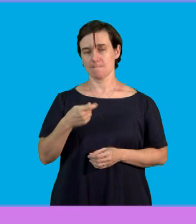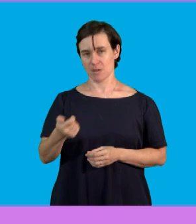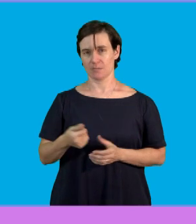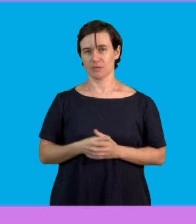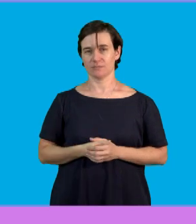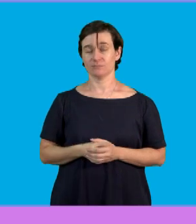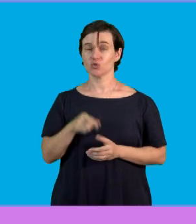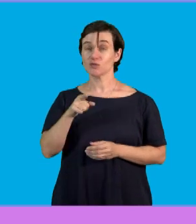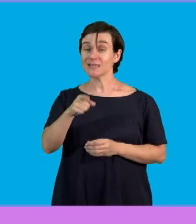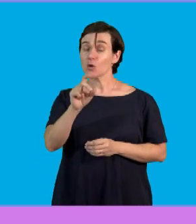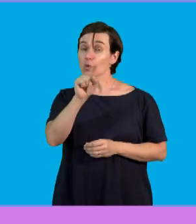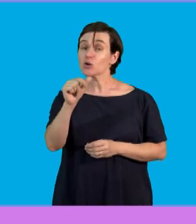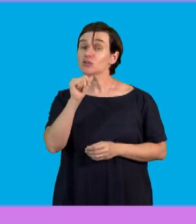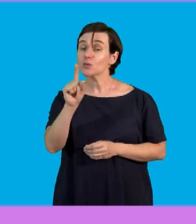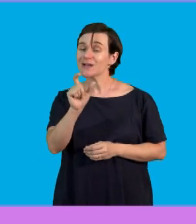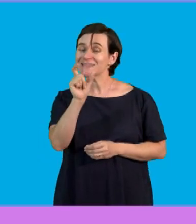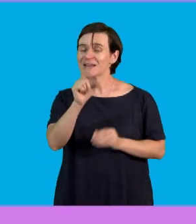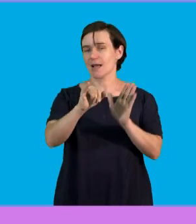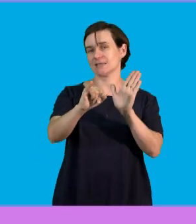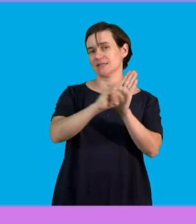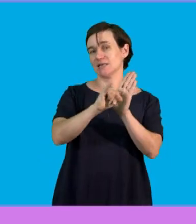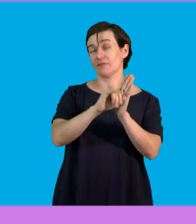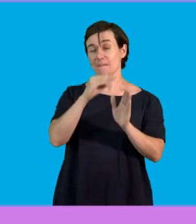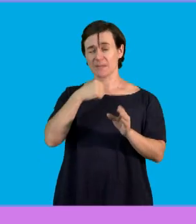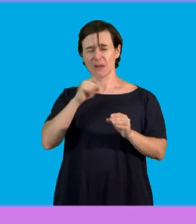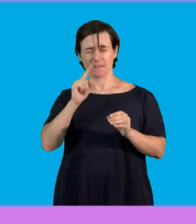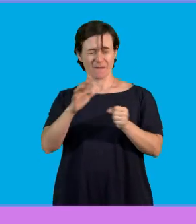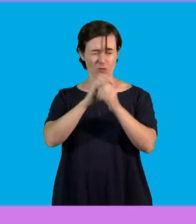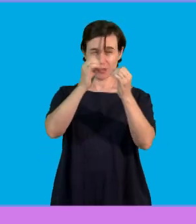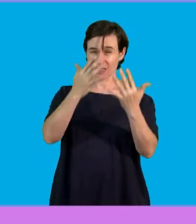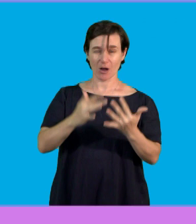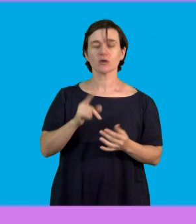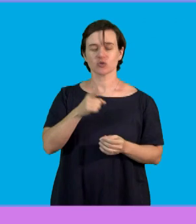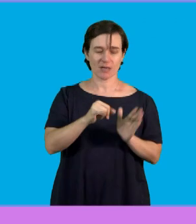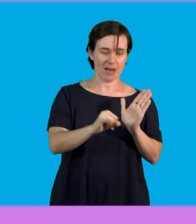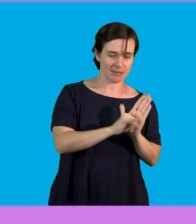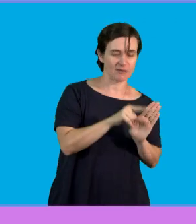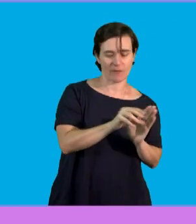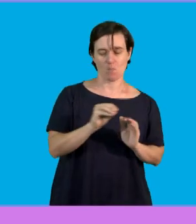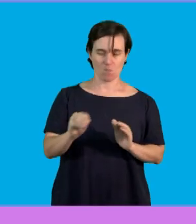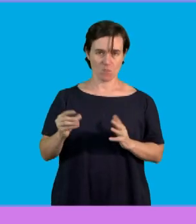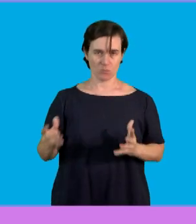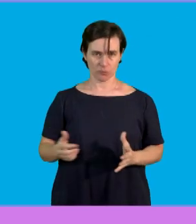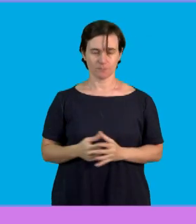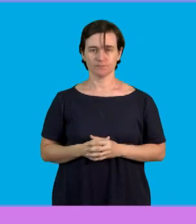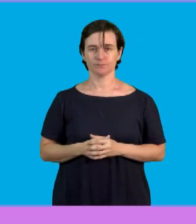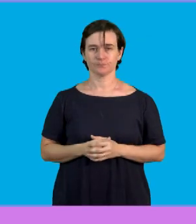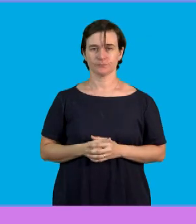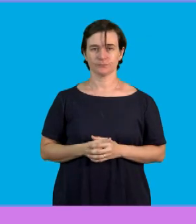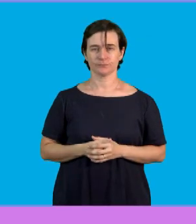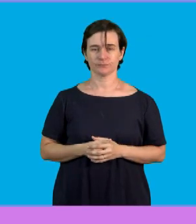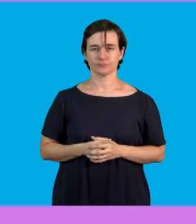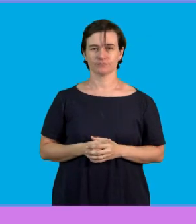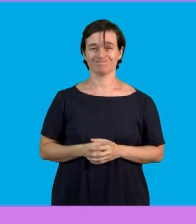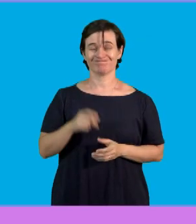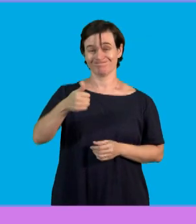the question was to say identify. So we are not calculating, we just indicate the amount. Now with